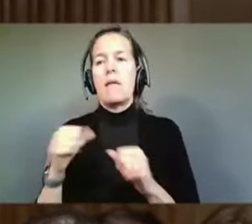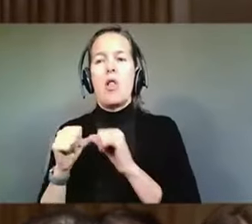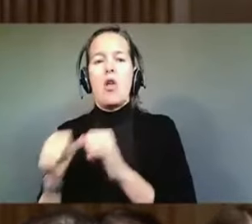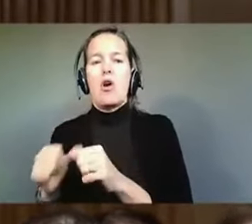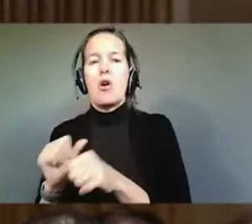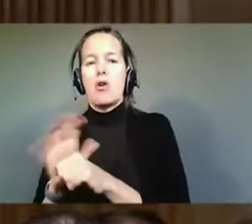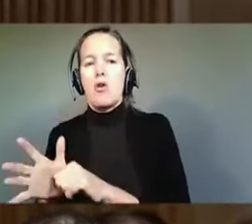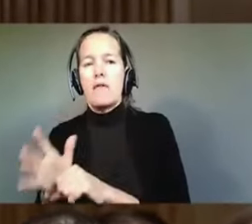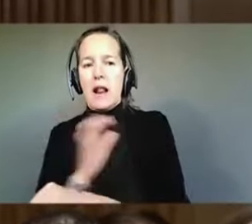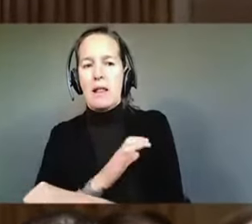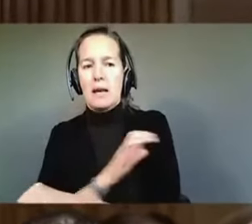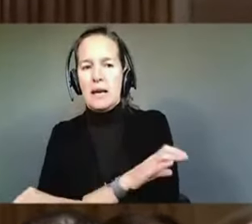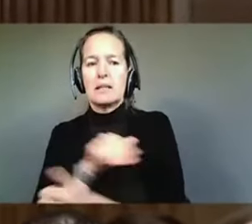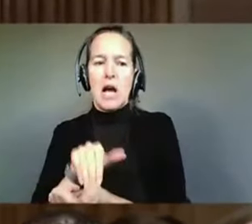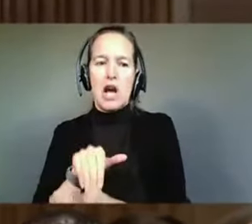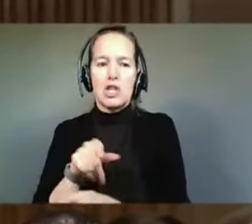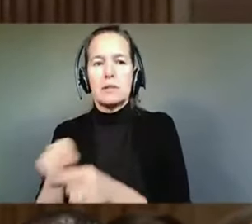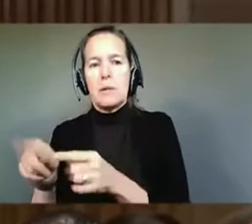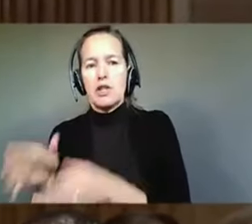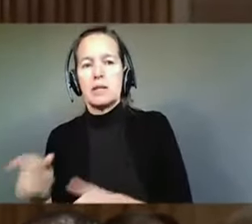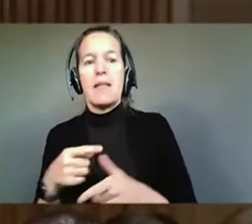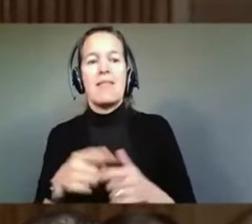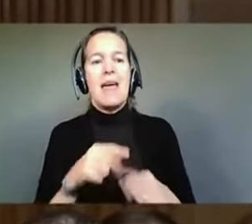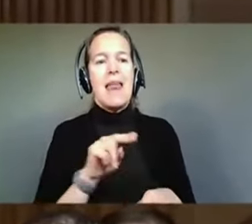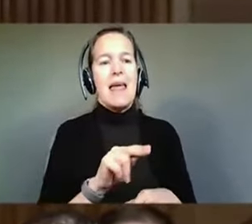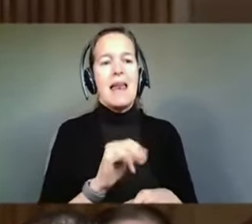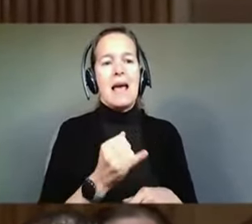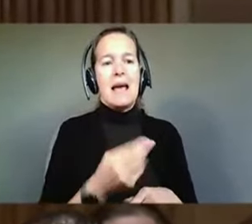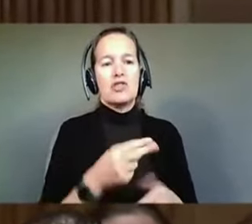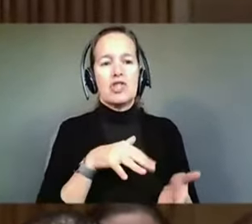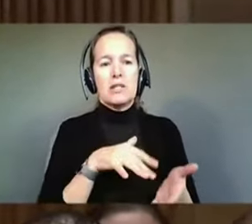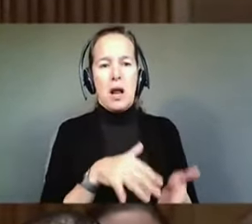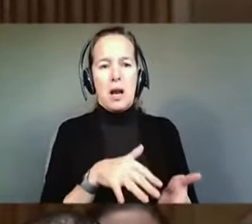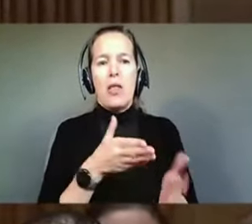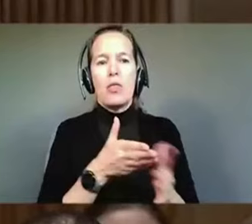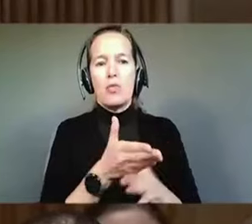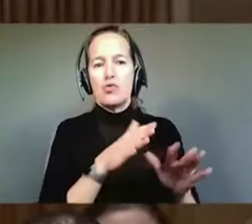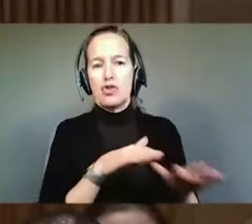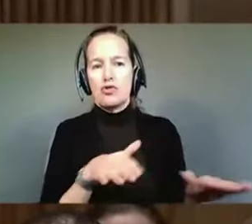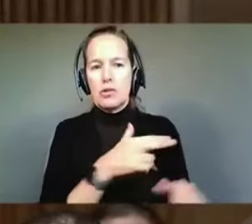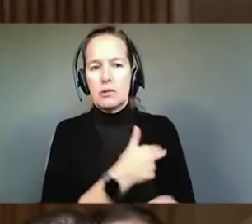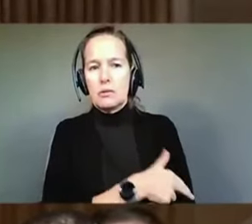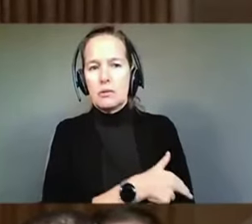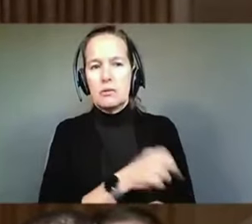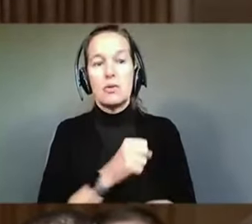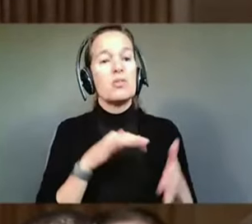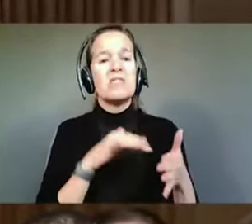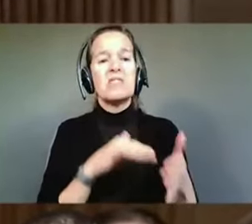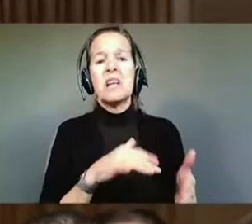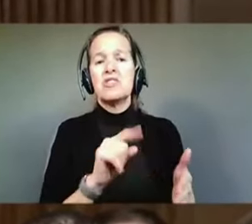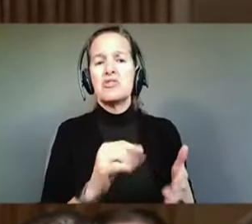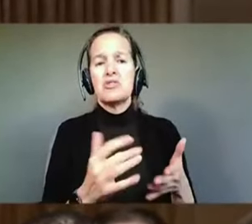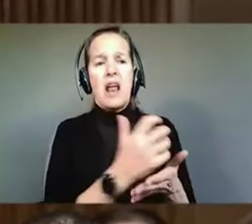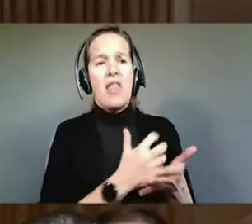doctors and the specialists, and then there's the NIH study that's run through children. So the study is just gathering information. It is observational. It is not therapy. Two